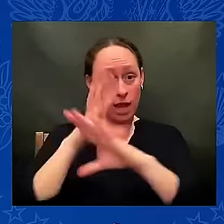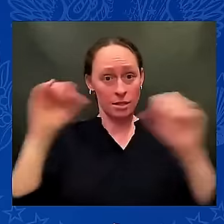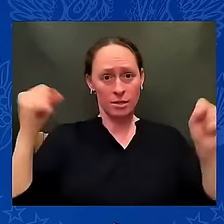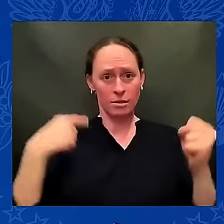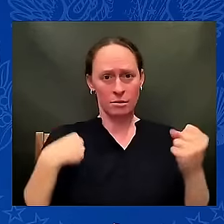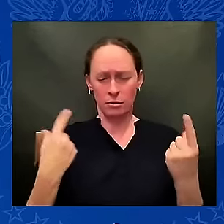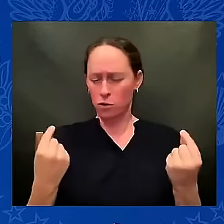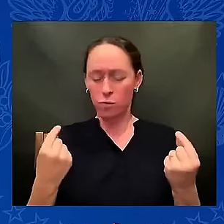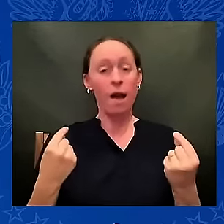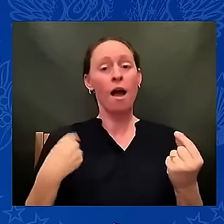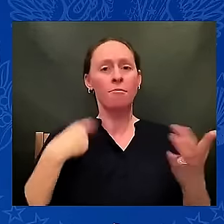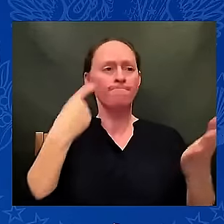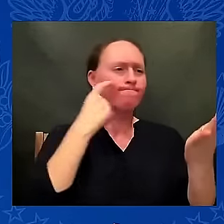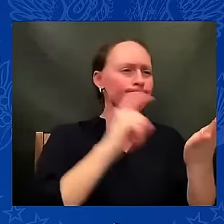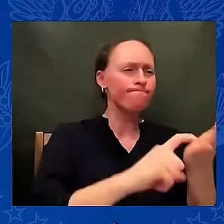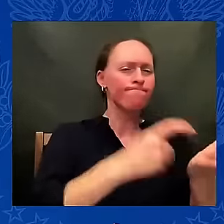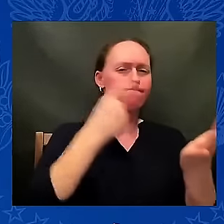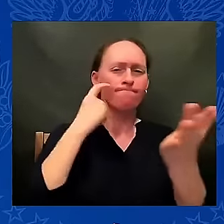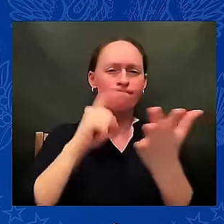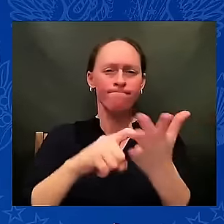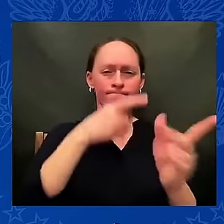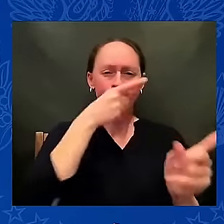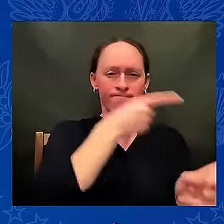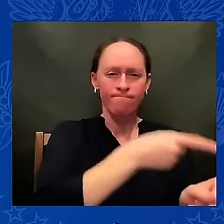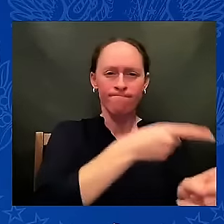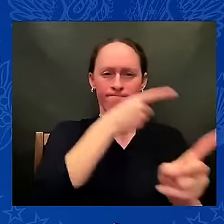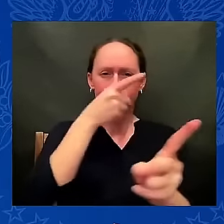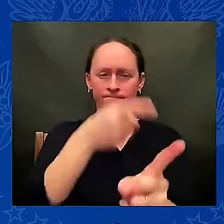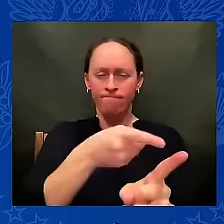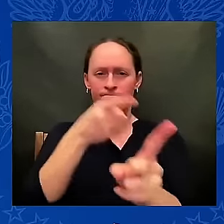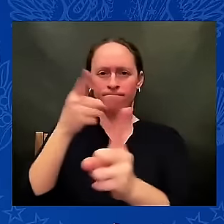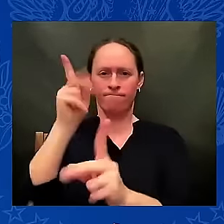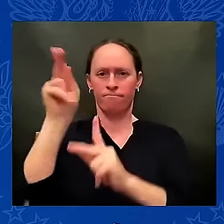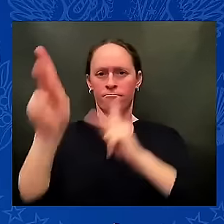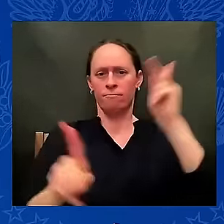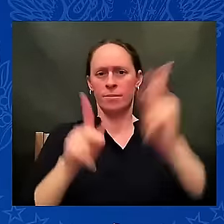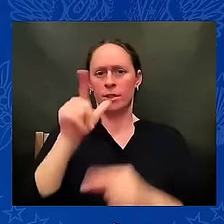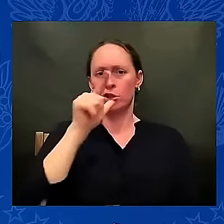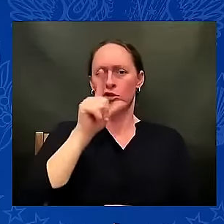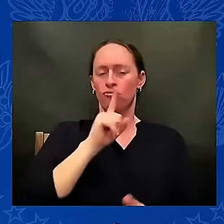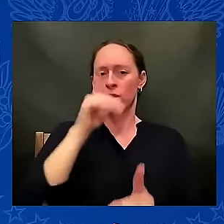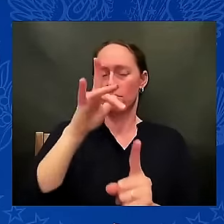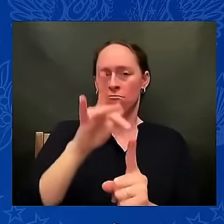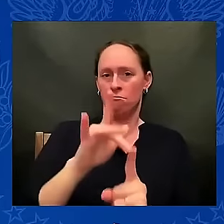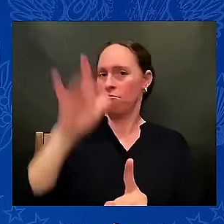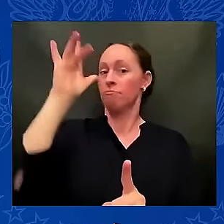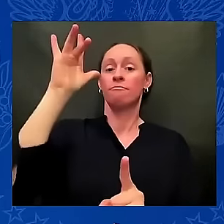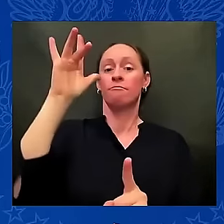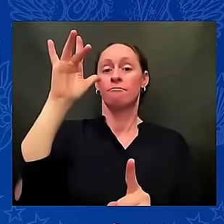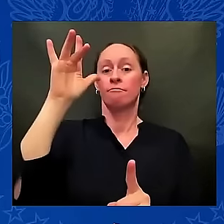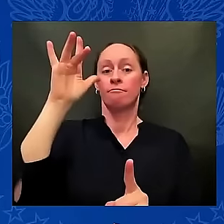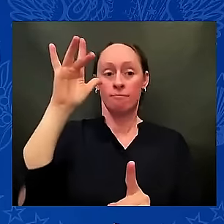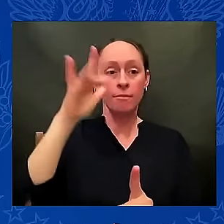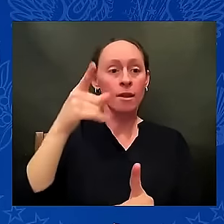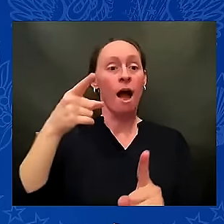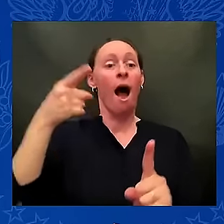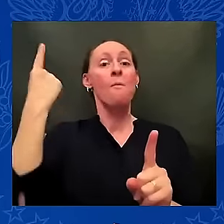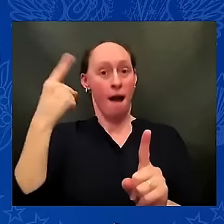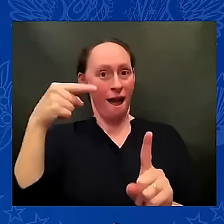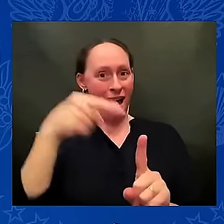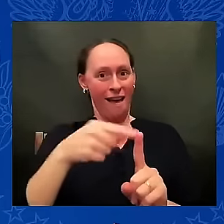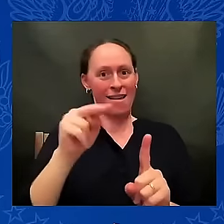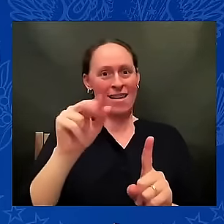across America. That includes Native Americans who survived the boarding school era. Early